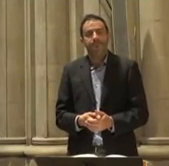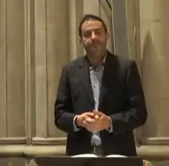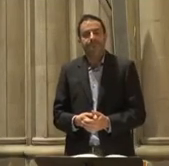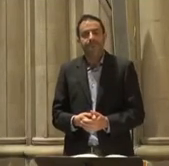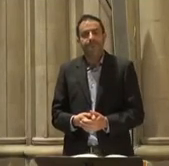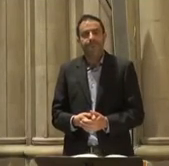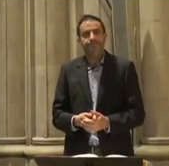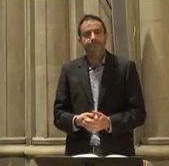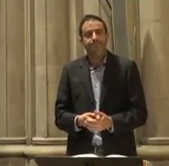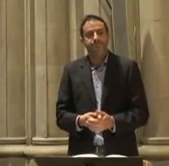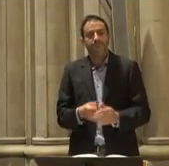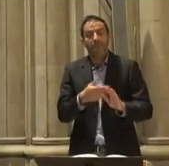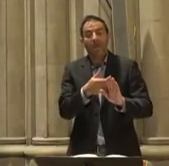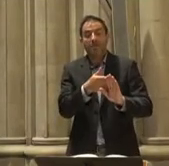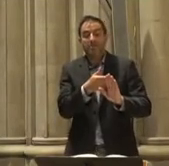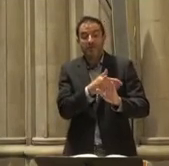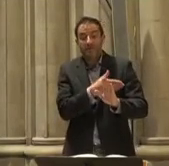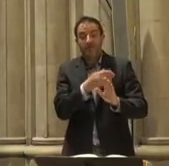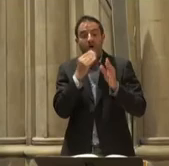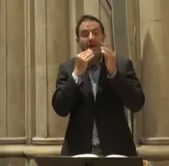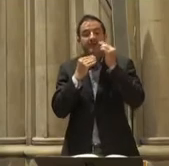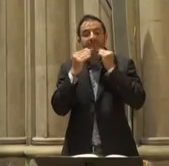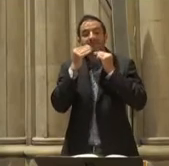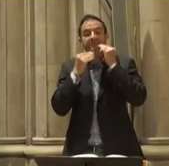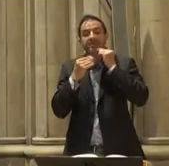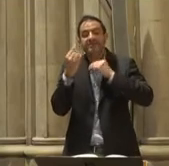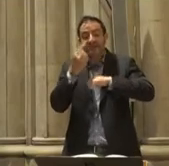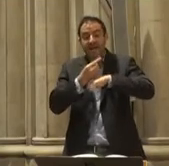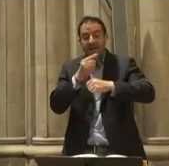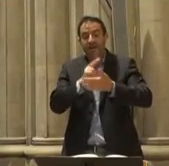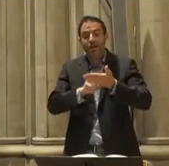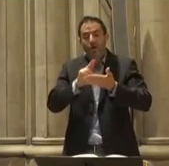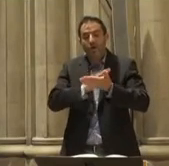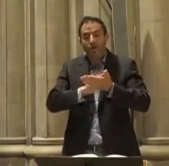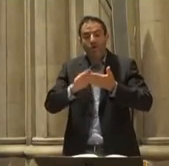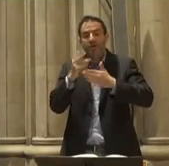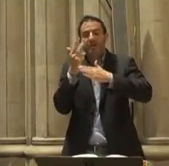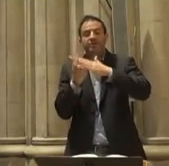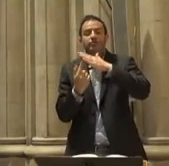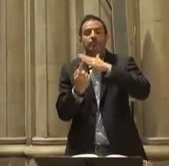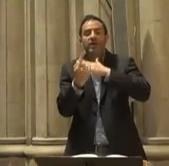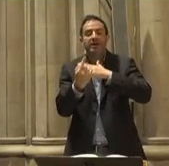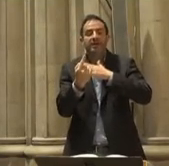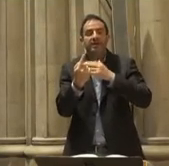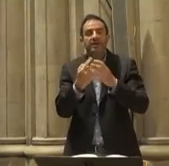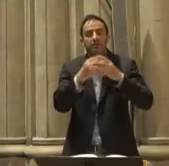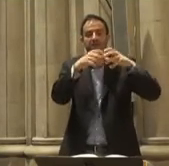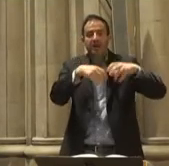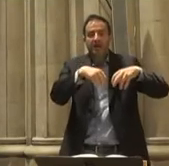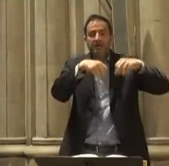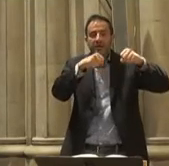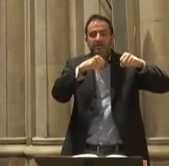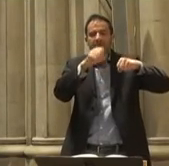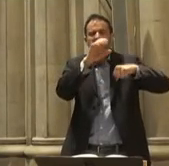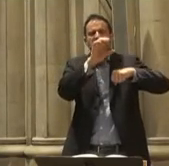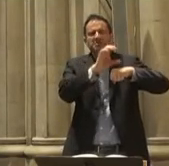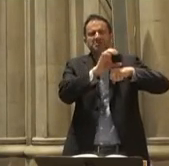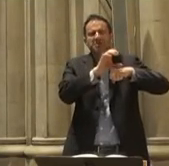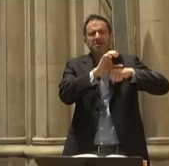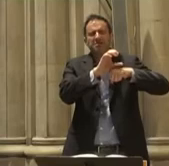Before this feast day of the Holy Trinity was adopted by the Church Universal sometime in